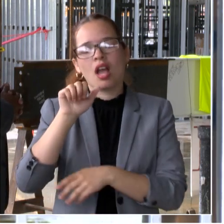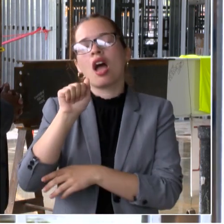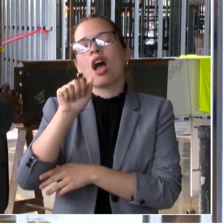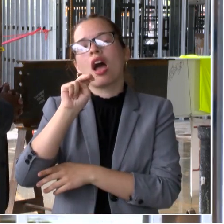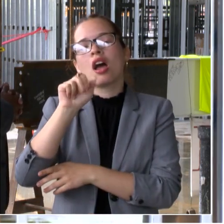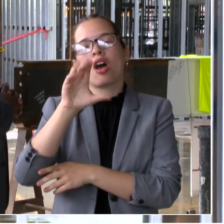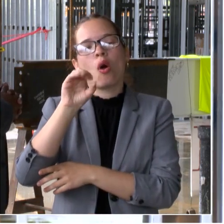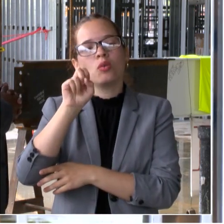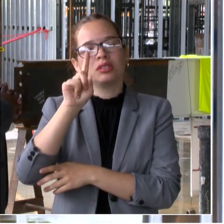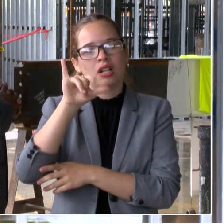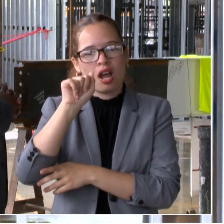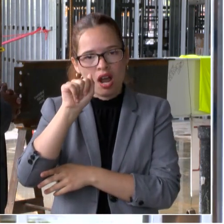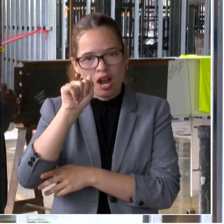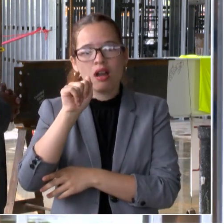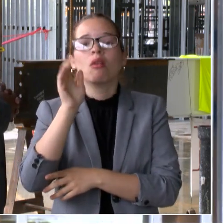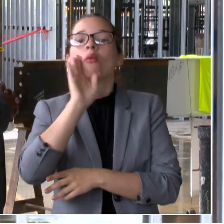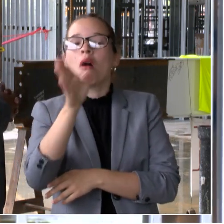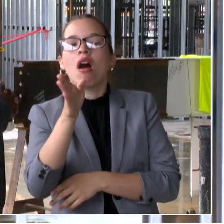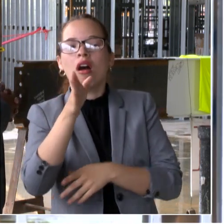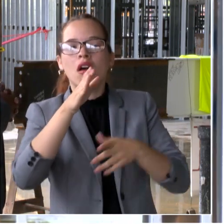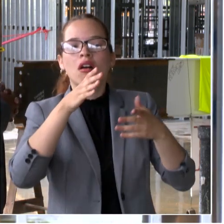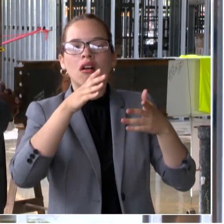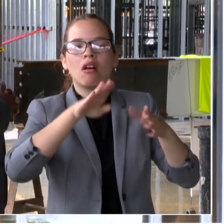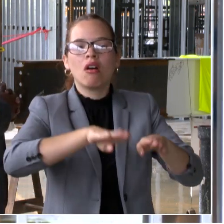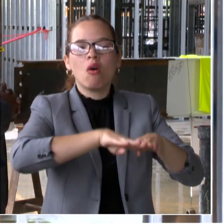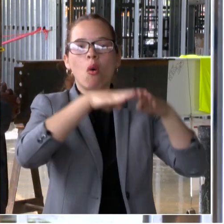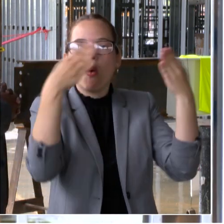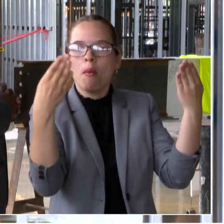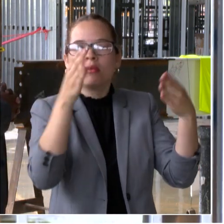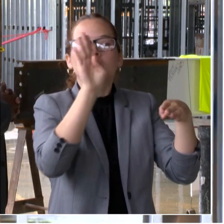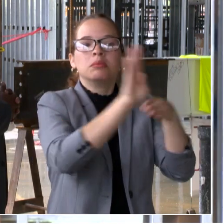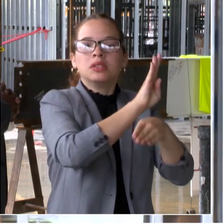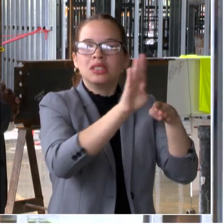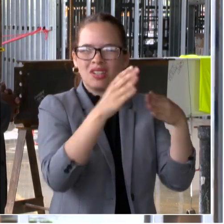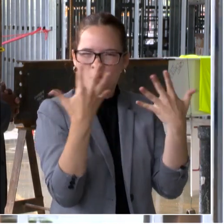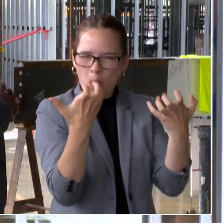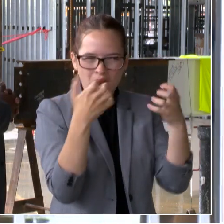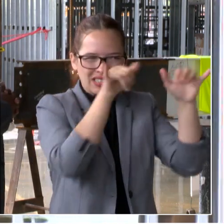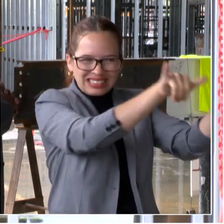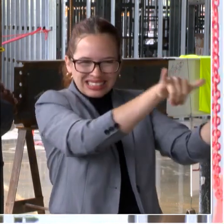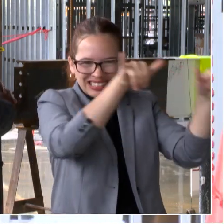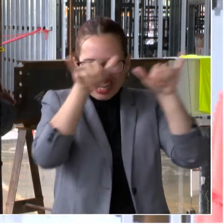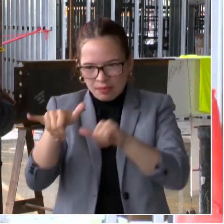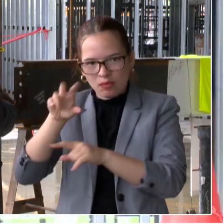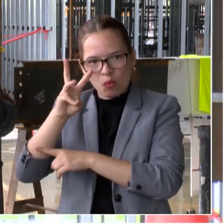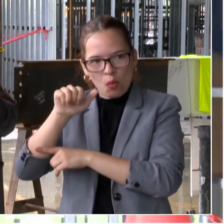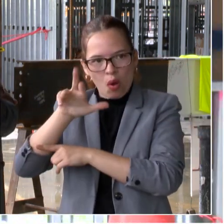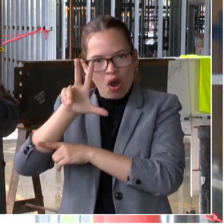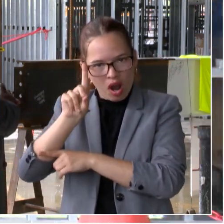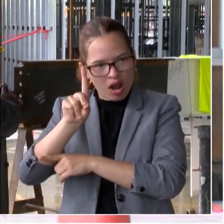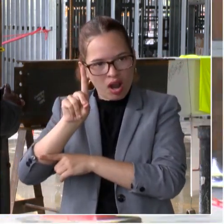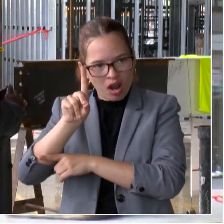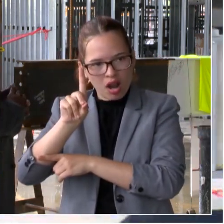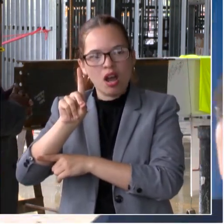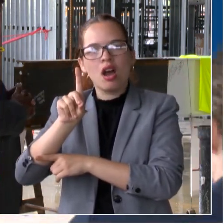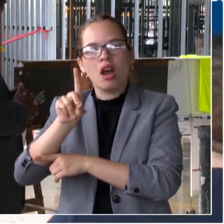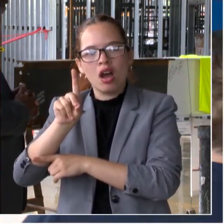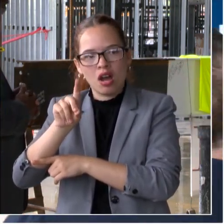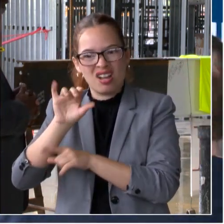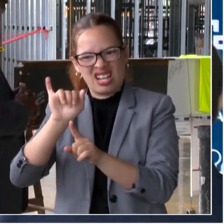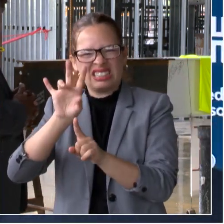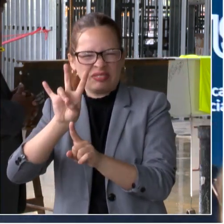from our 4 recreation centers that we built here, our Ward 8 Senior Wellness Center to be built in Lower Anacostia,